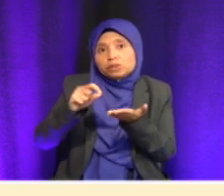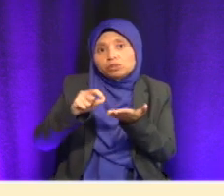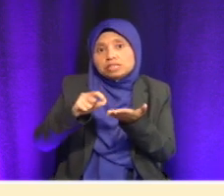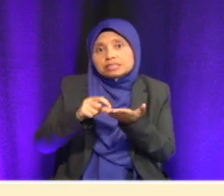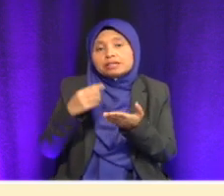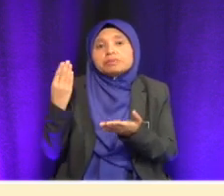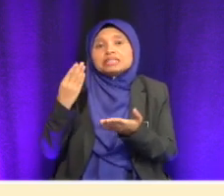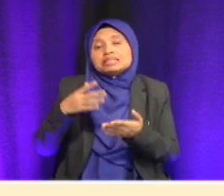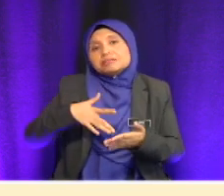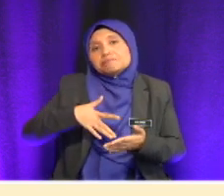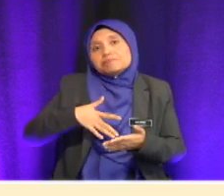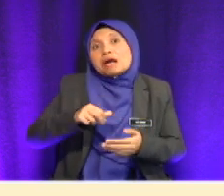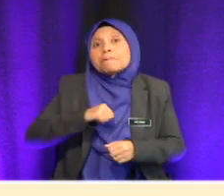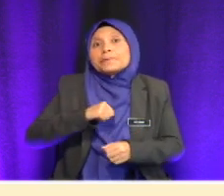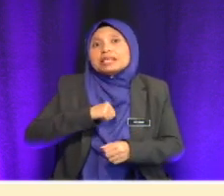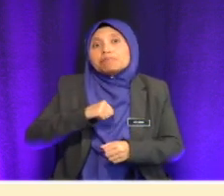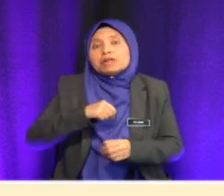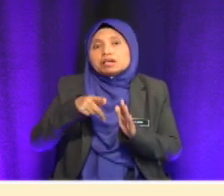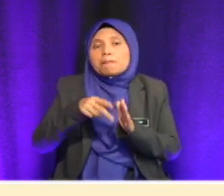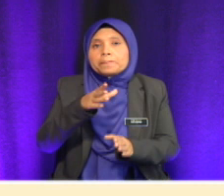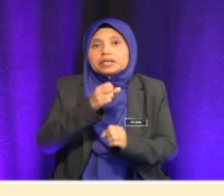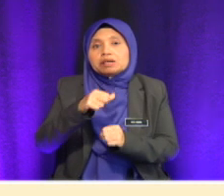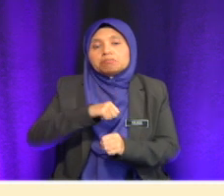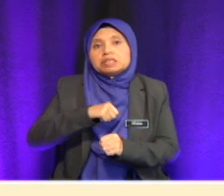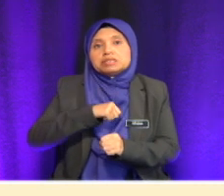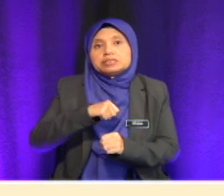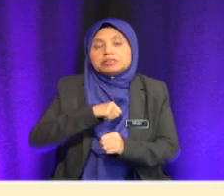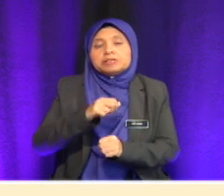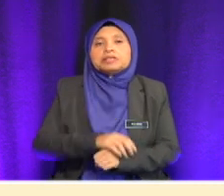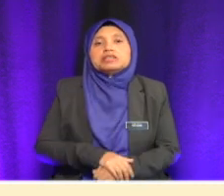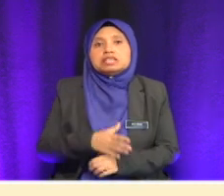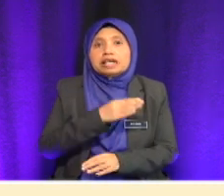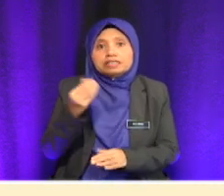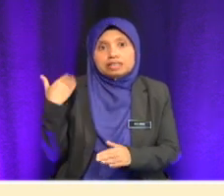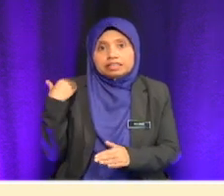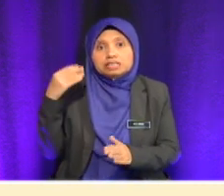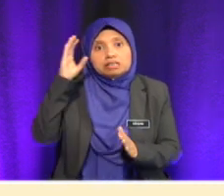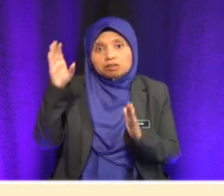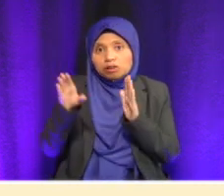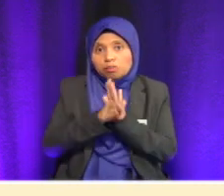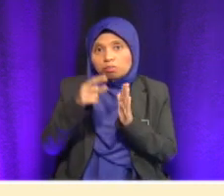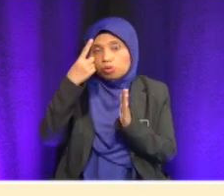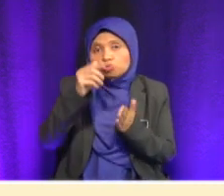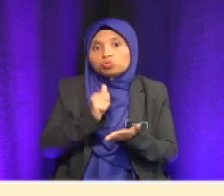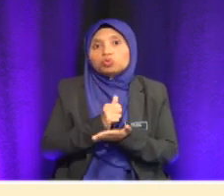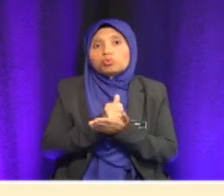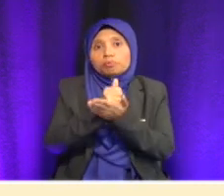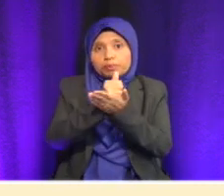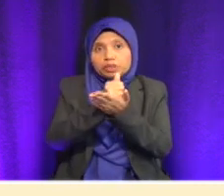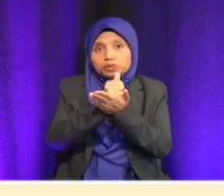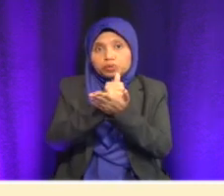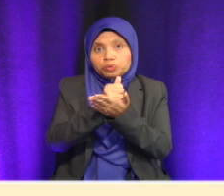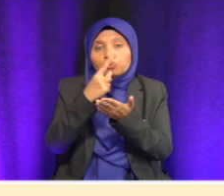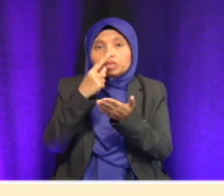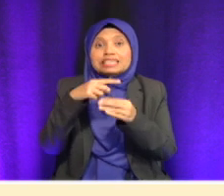opinion of a writer, and they also put illustration or pictures to help reader into further understand what the article is all